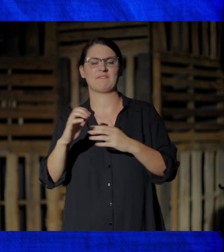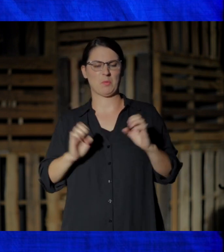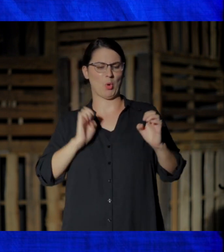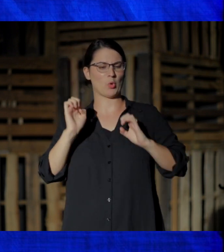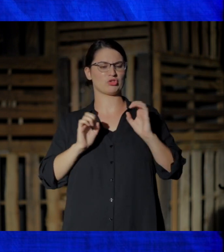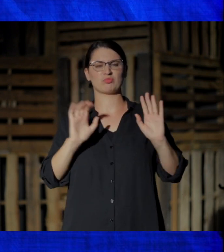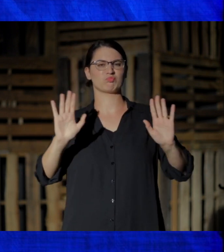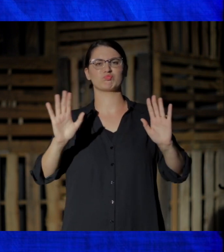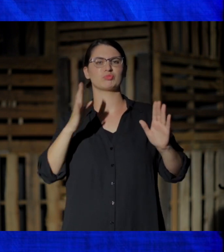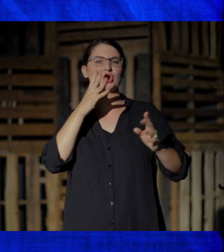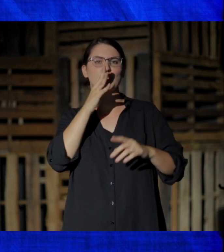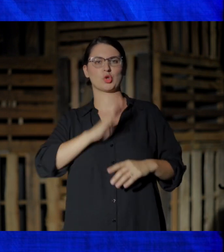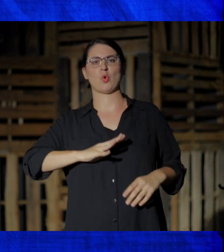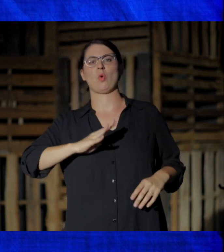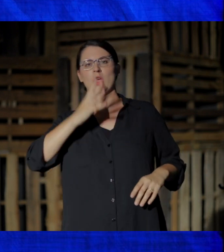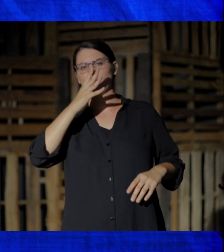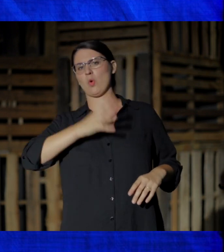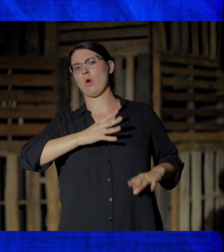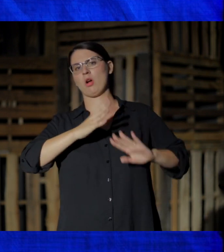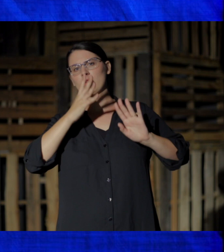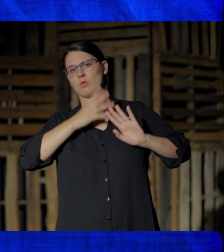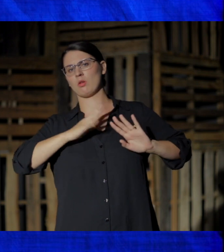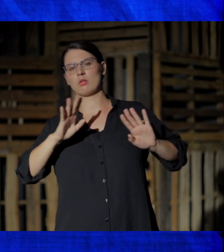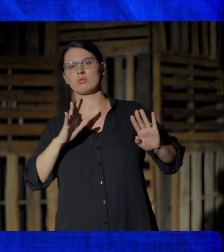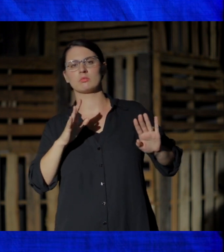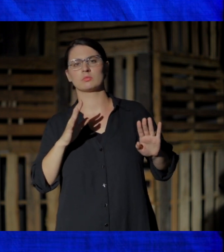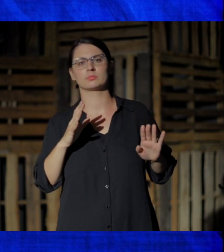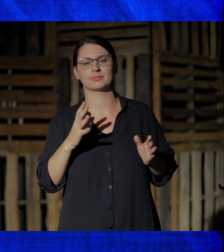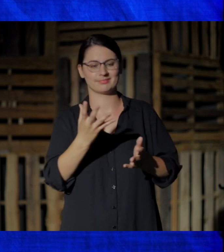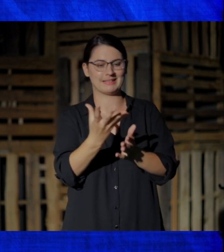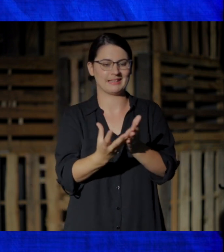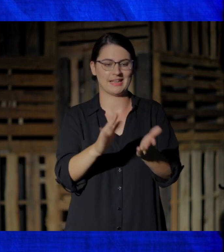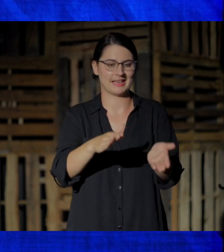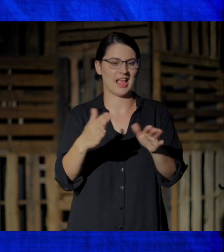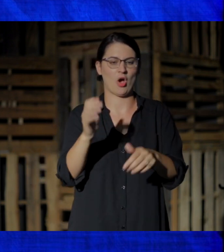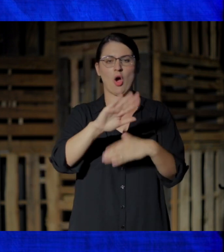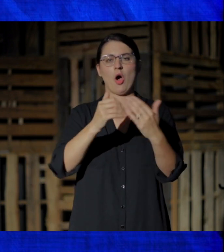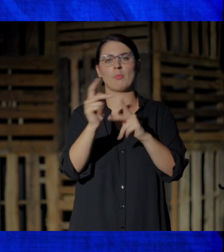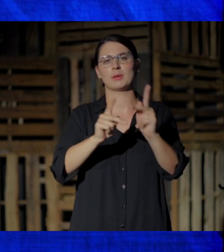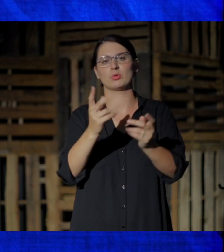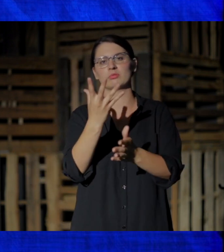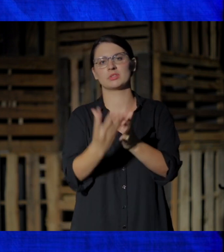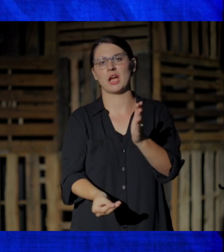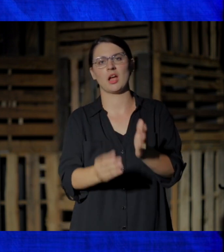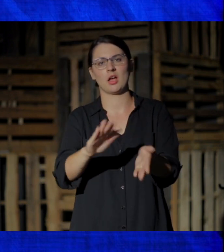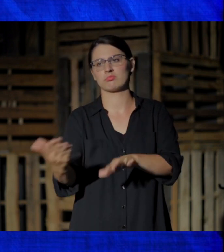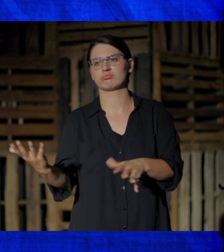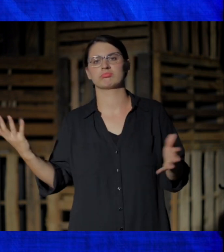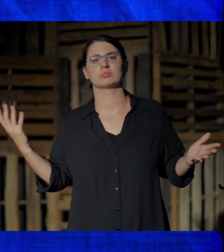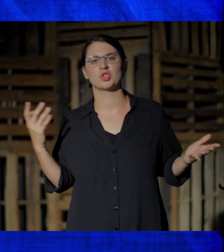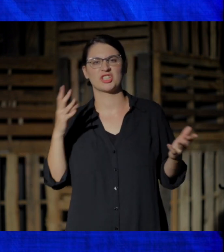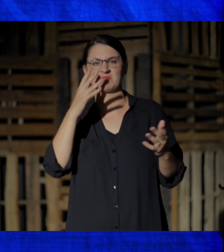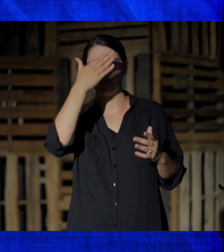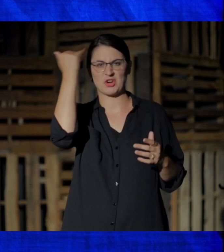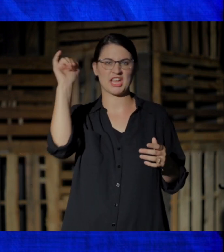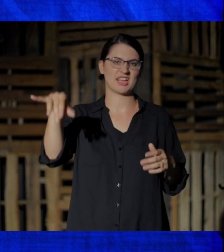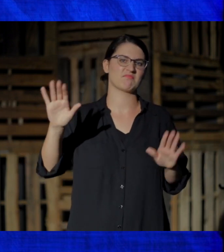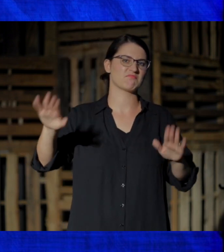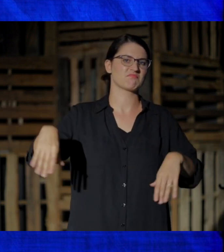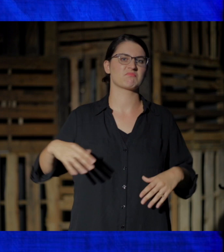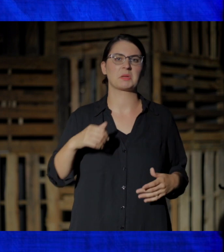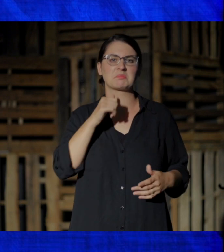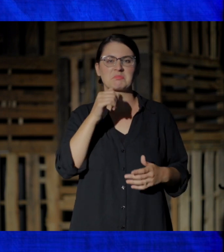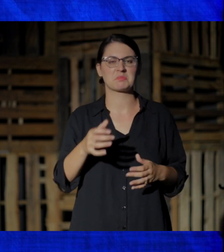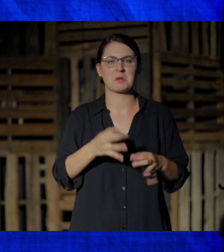going to die. It's reality for everybody. So there's no sense worrying about it. Everybody's going to die, so just forget about it. That's a very popular argument